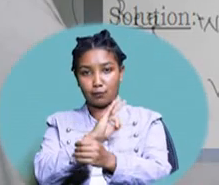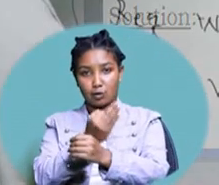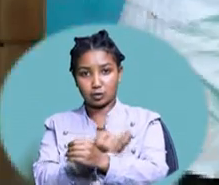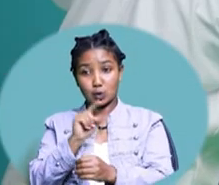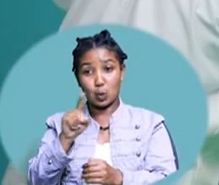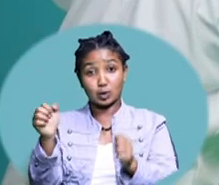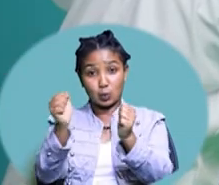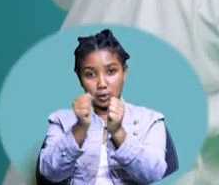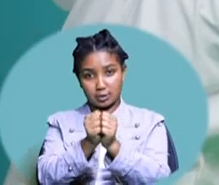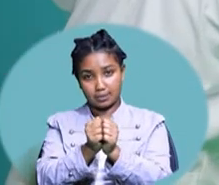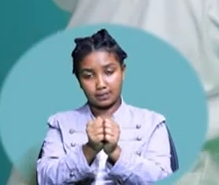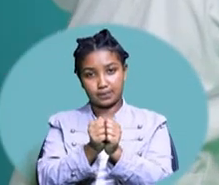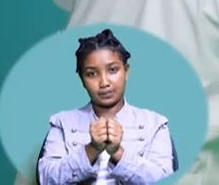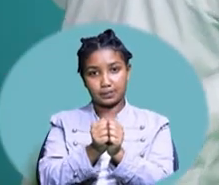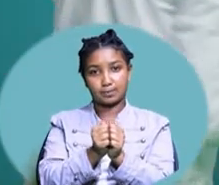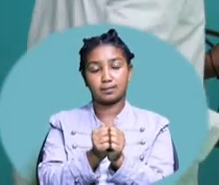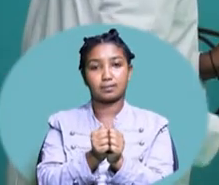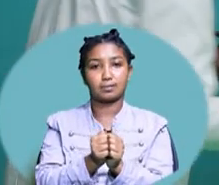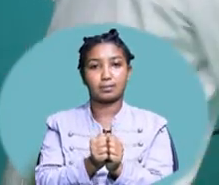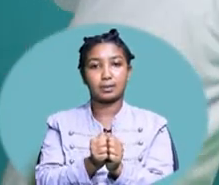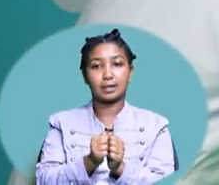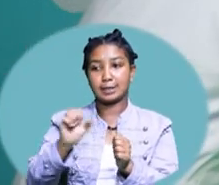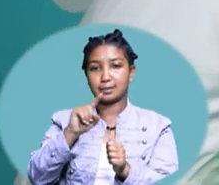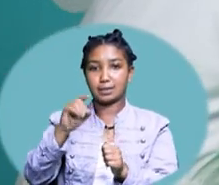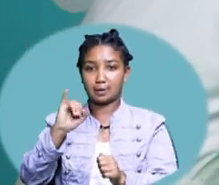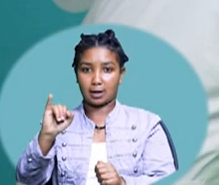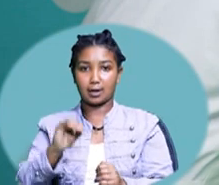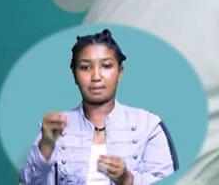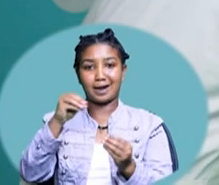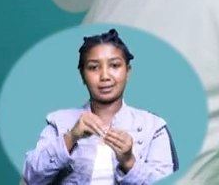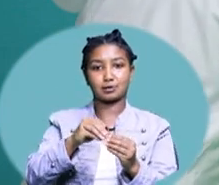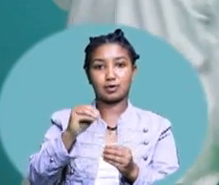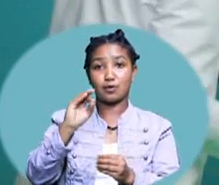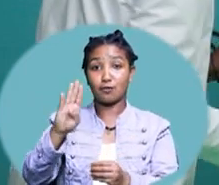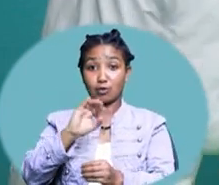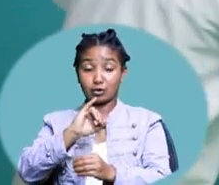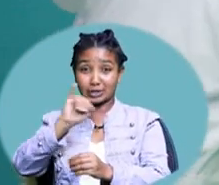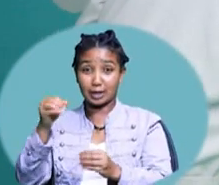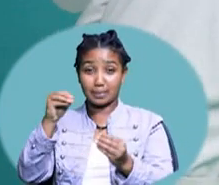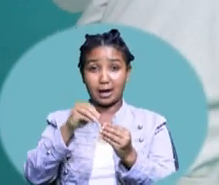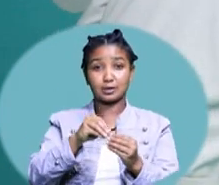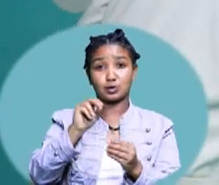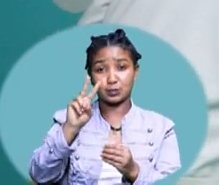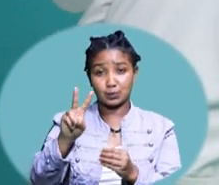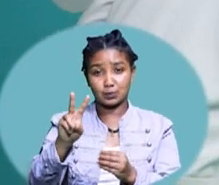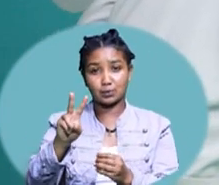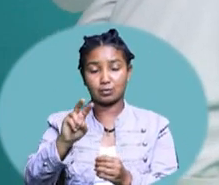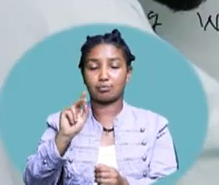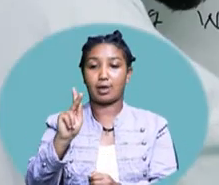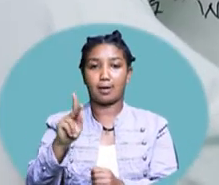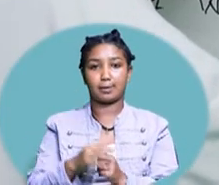6 in j. This is the force. Dotted with what? Dotted with displacement